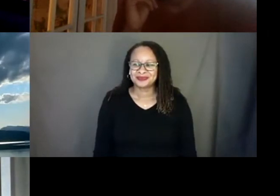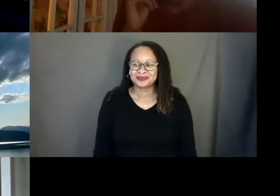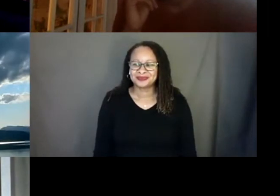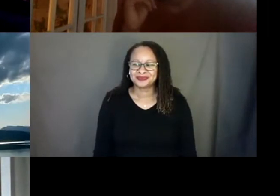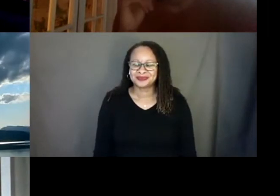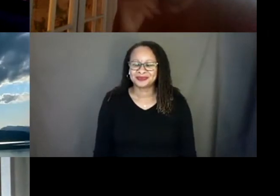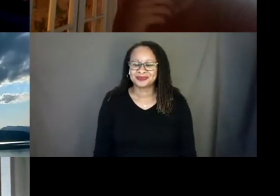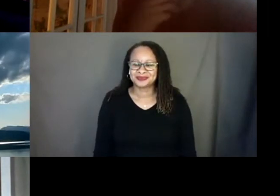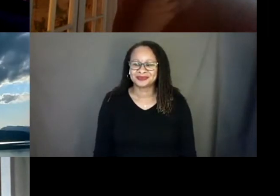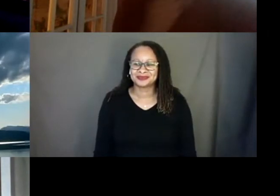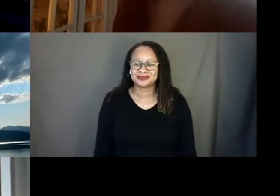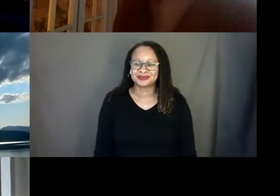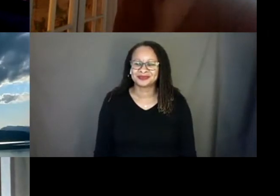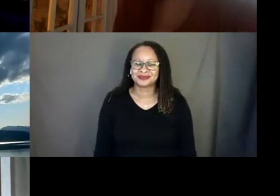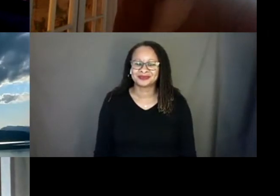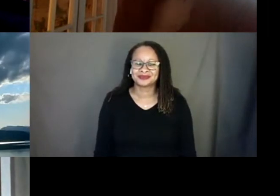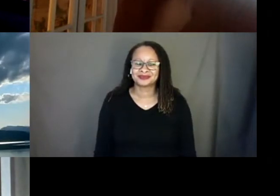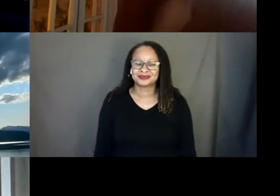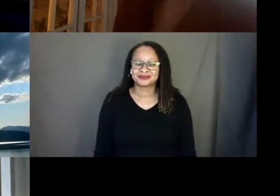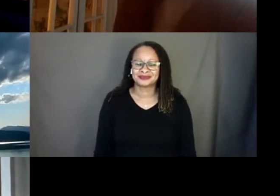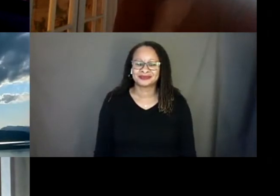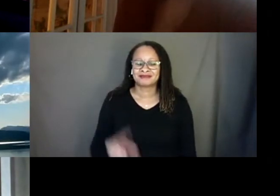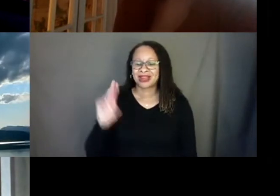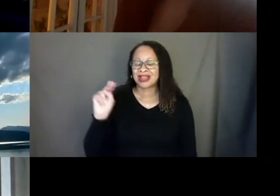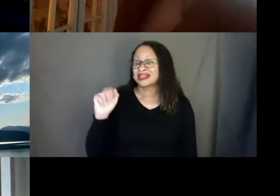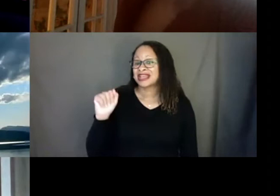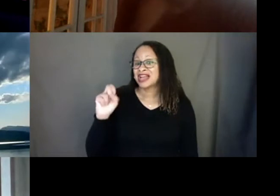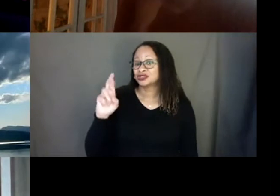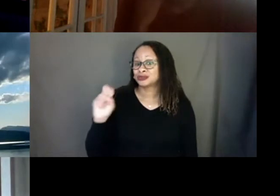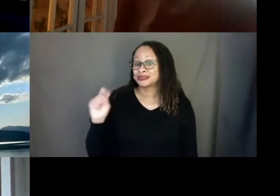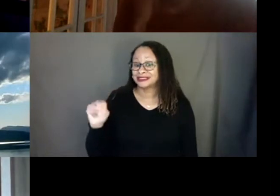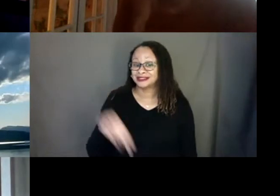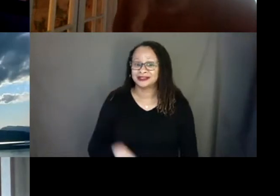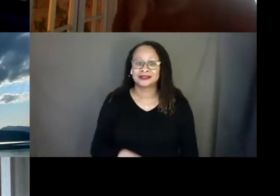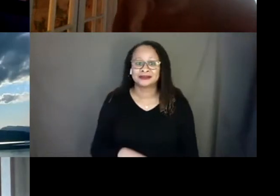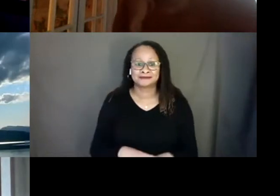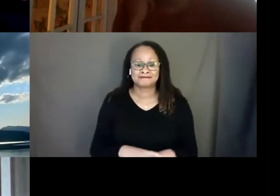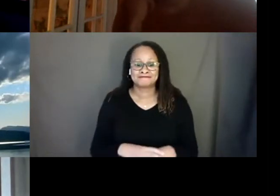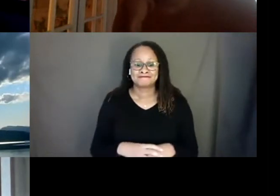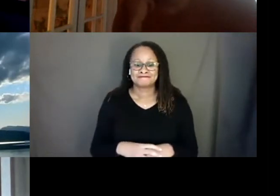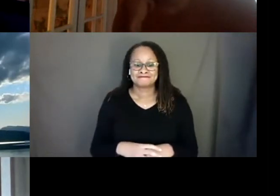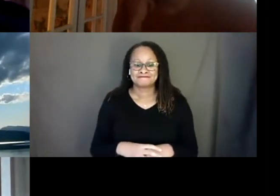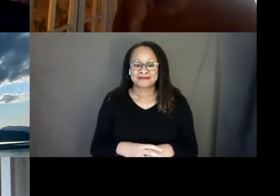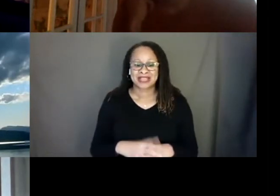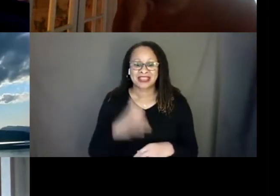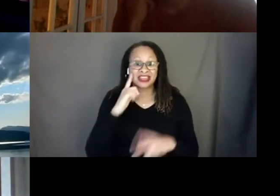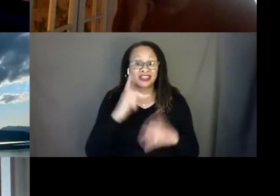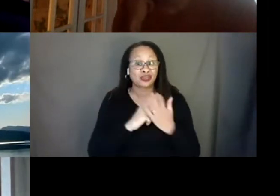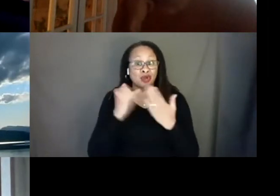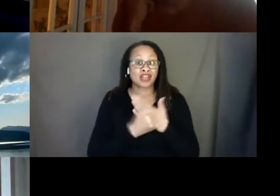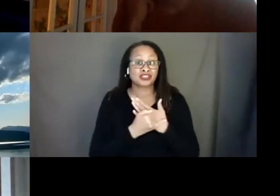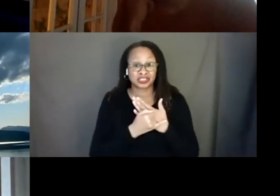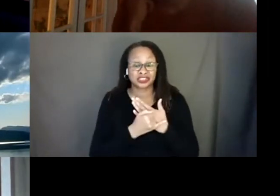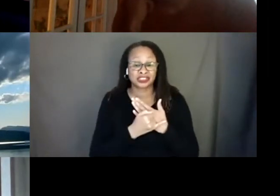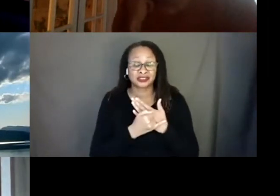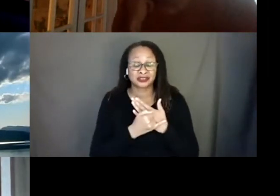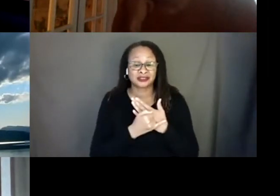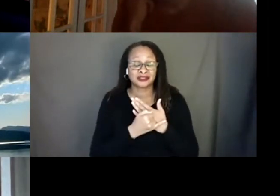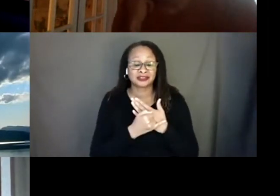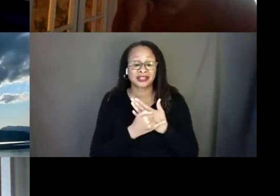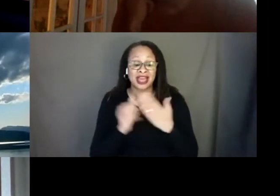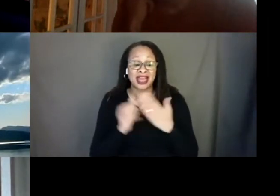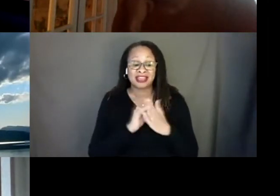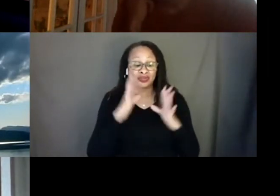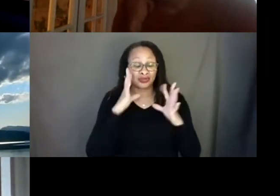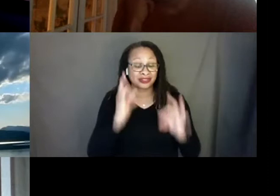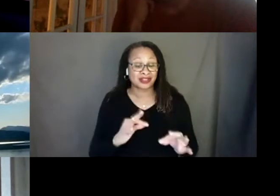I think that the projects that you choose to be a part of is your way of advocating for others is your way of